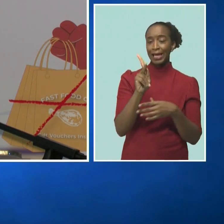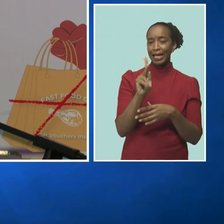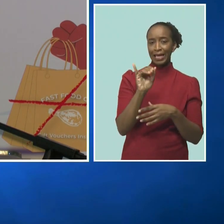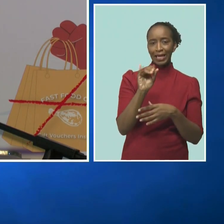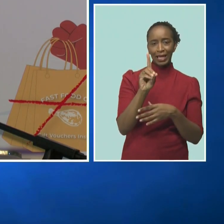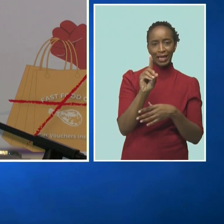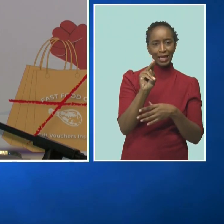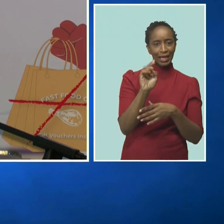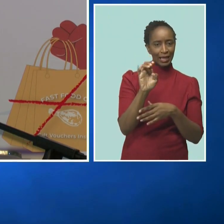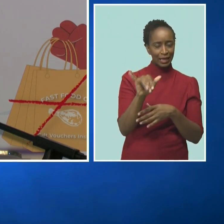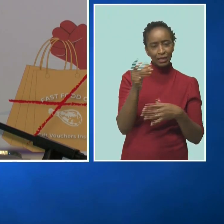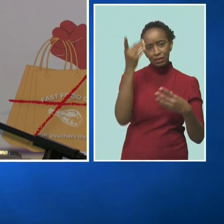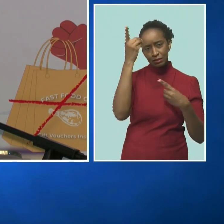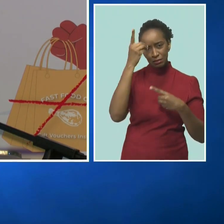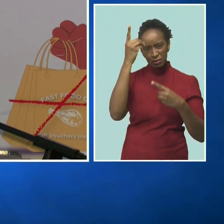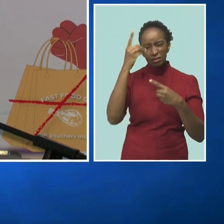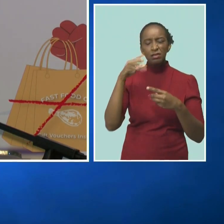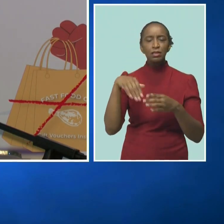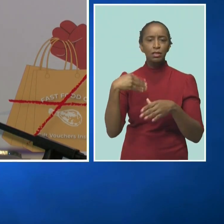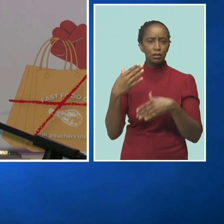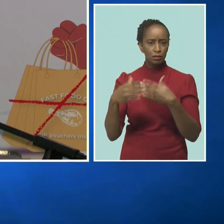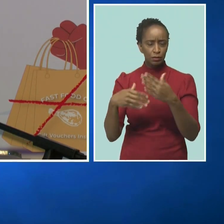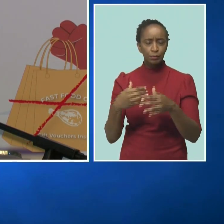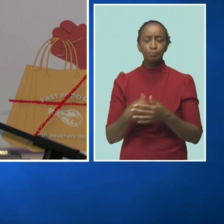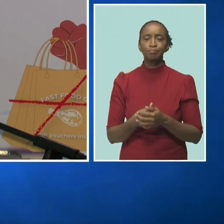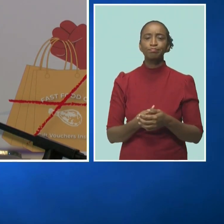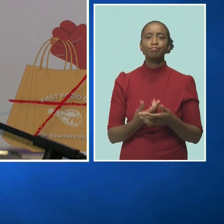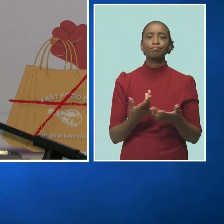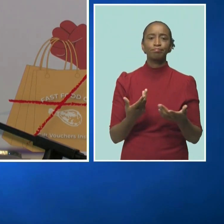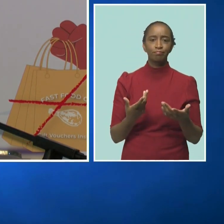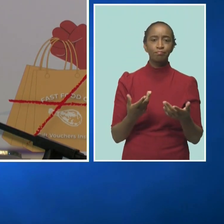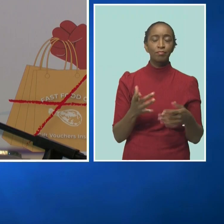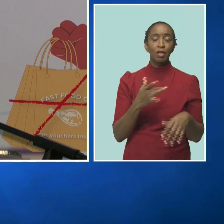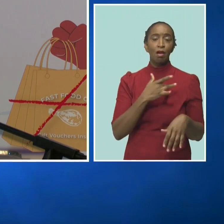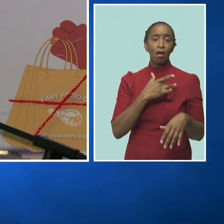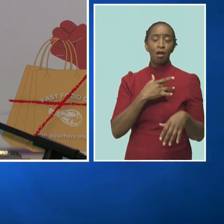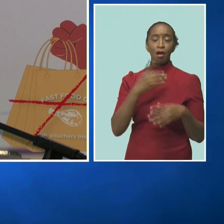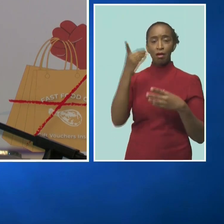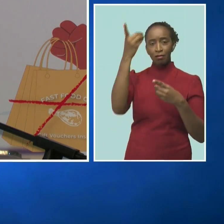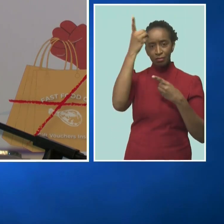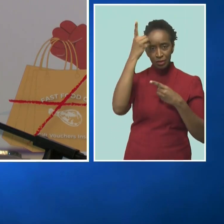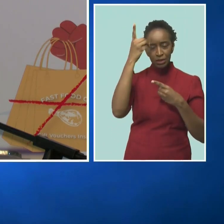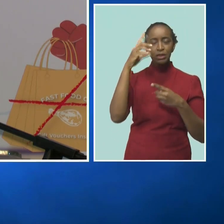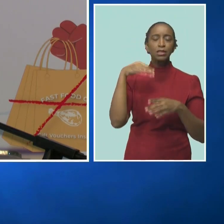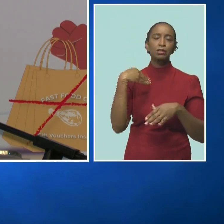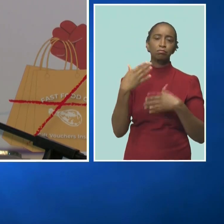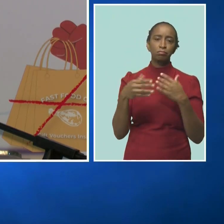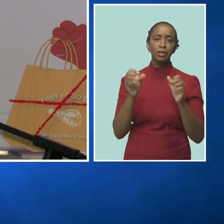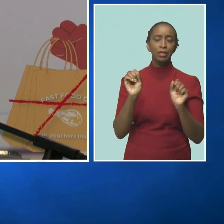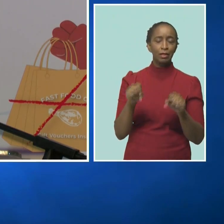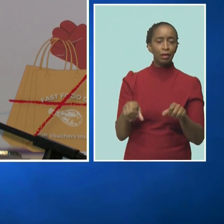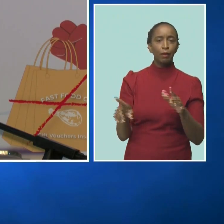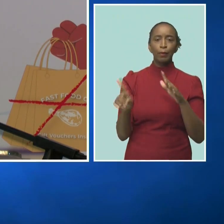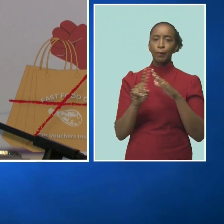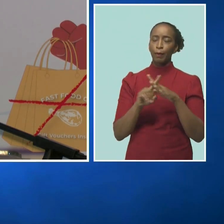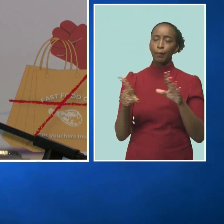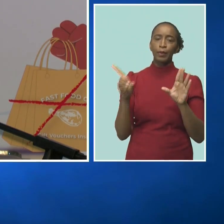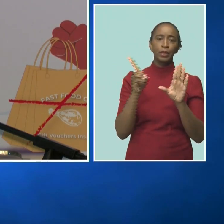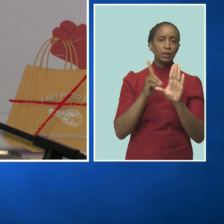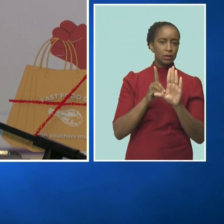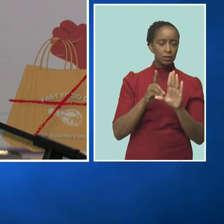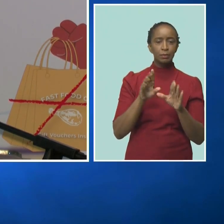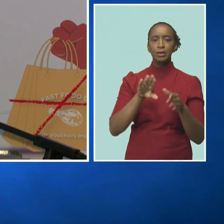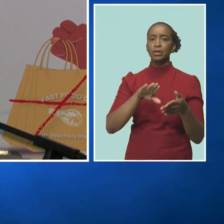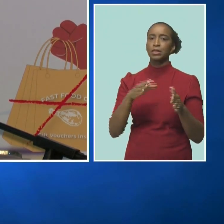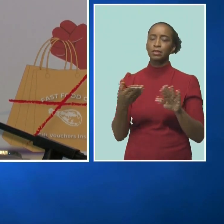for suffering and death and disability is cardiovascular disease. This is why we're the Heart and Stroke Foundation of Barbados, and this is